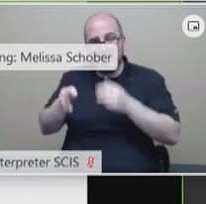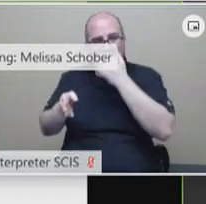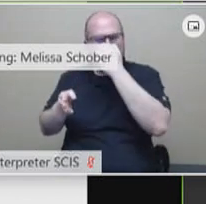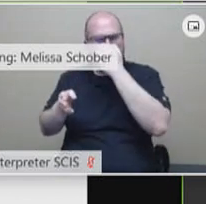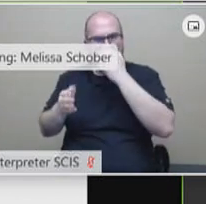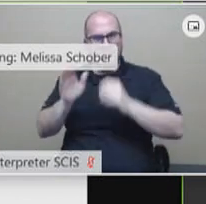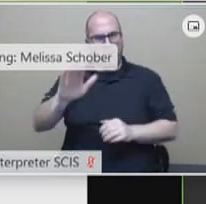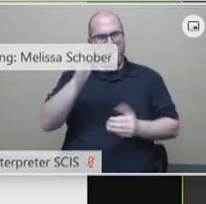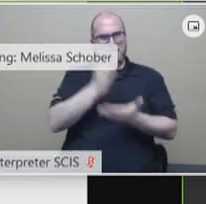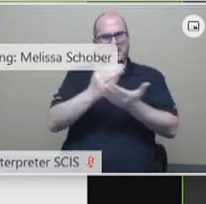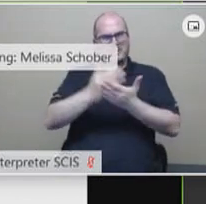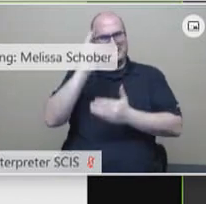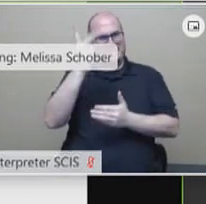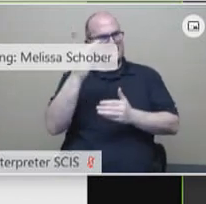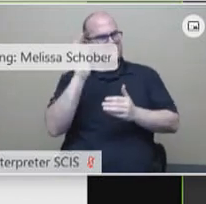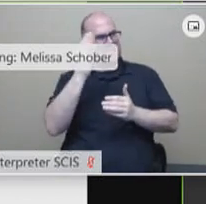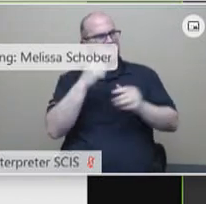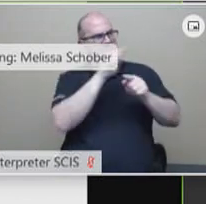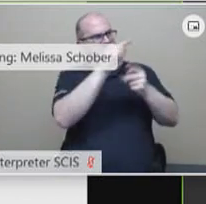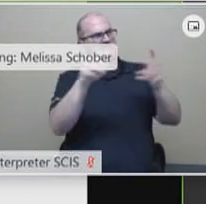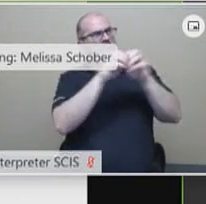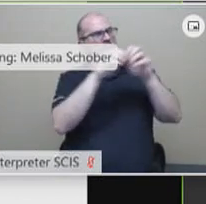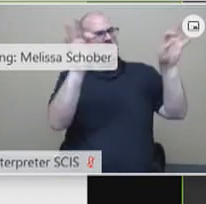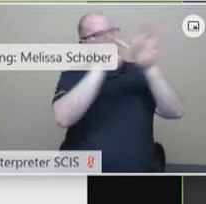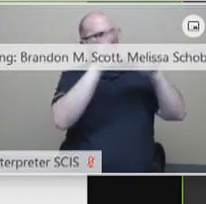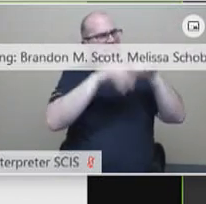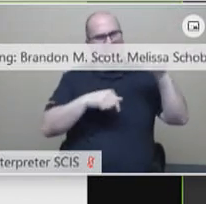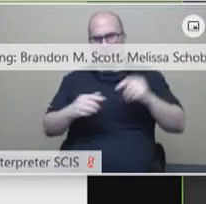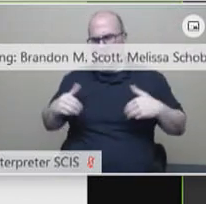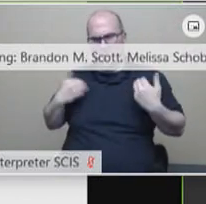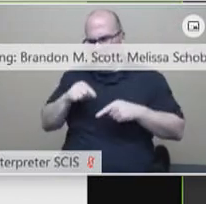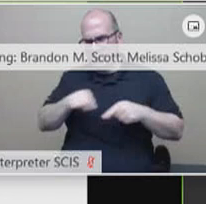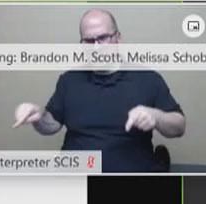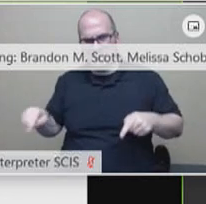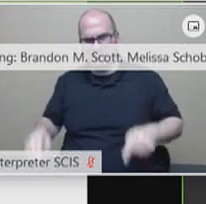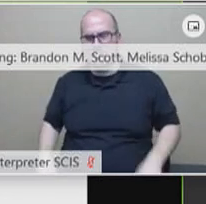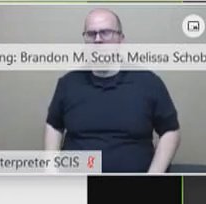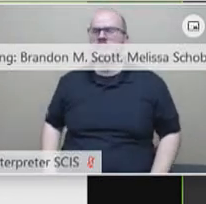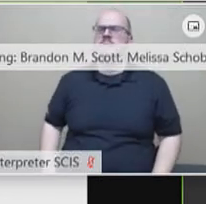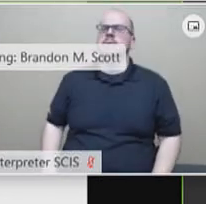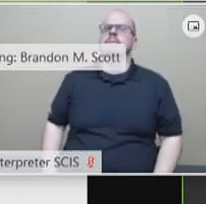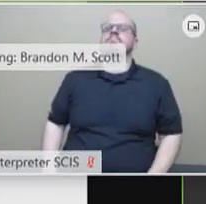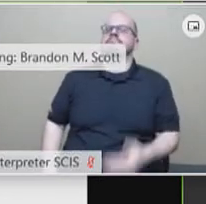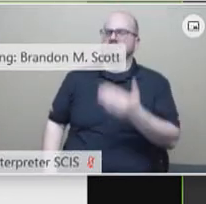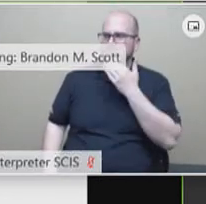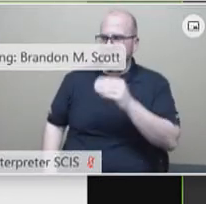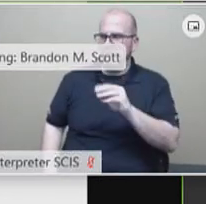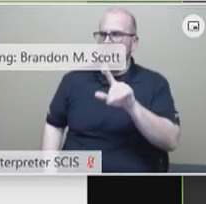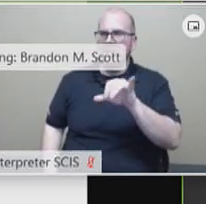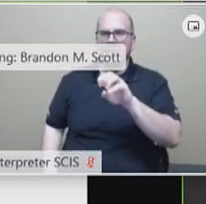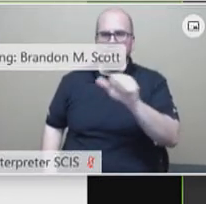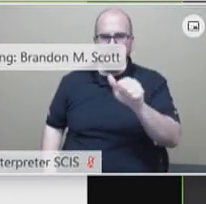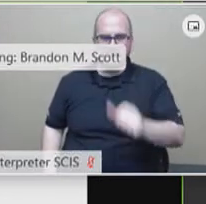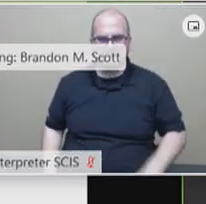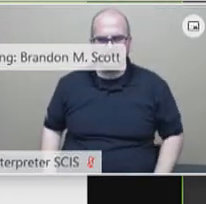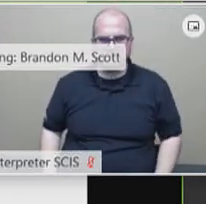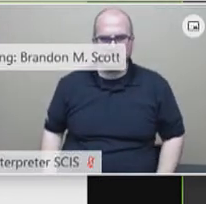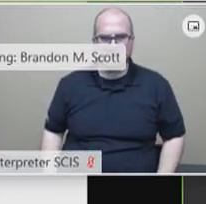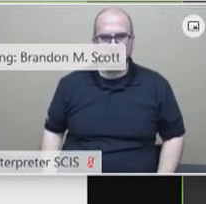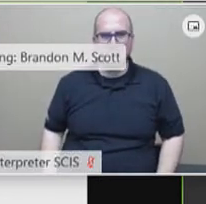to reflect, Mr. Mayor. Thank you. Thank you. Thank you, Melissa. Thank you. Next, we are going to go